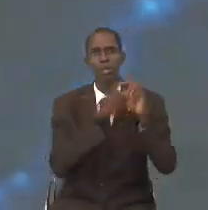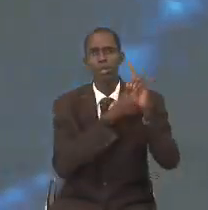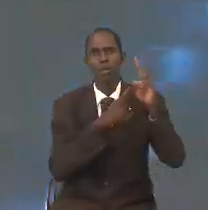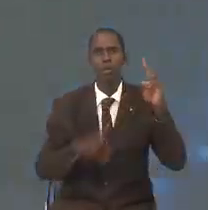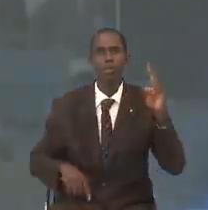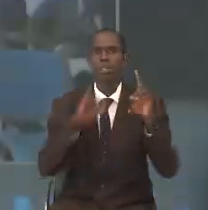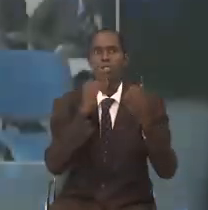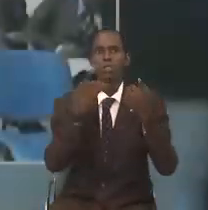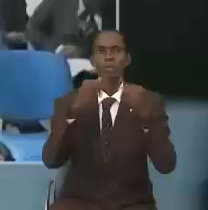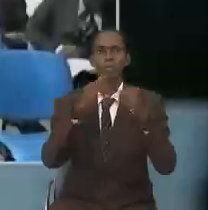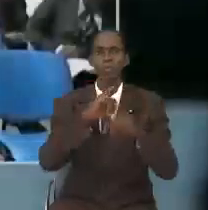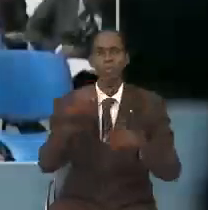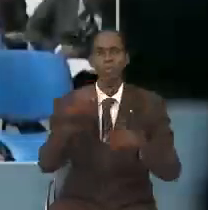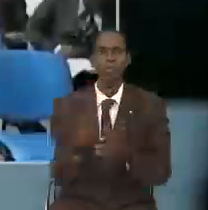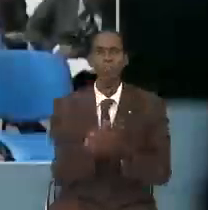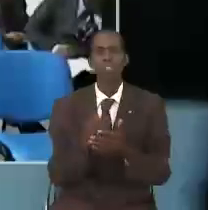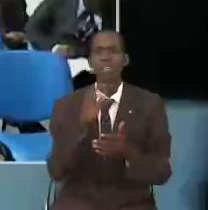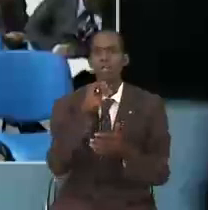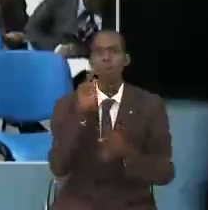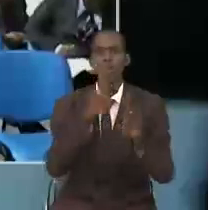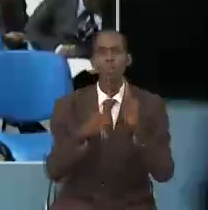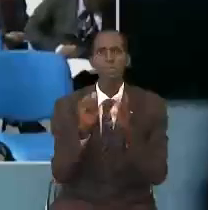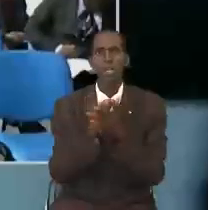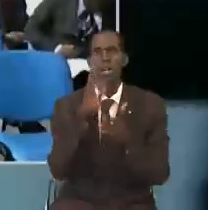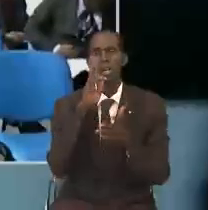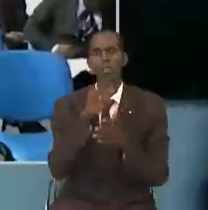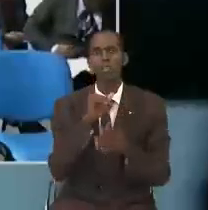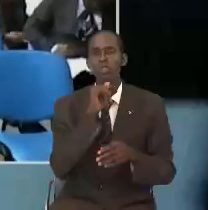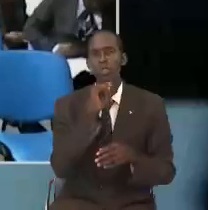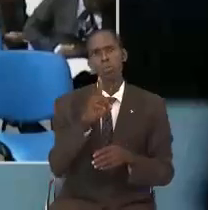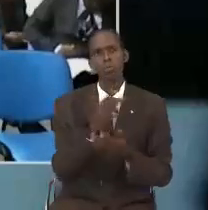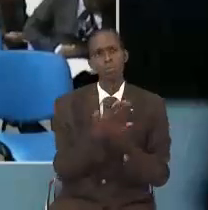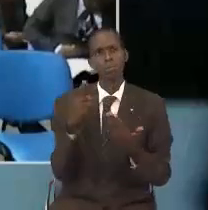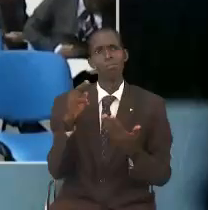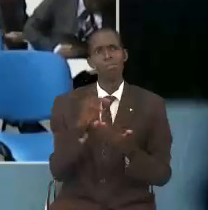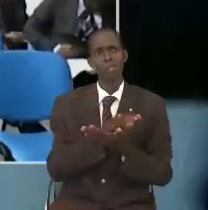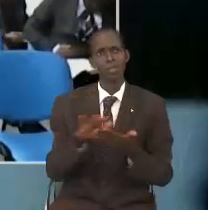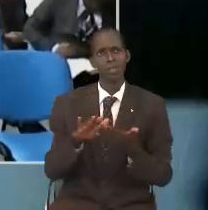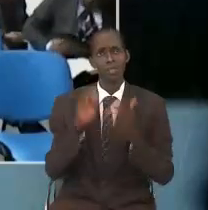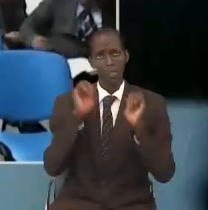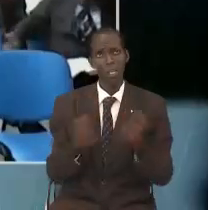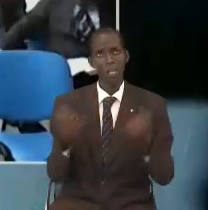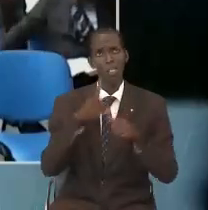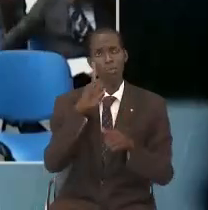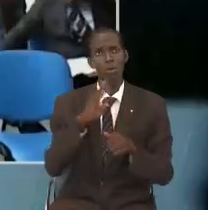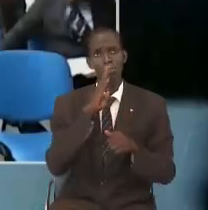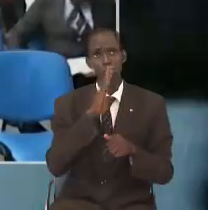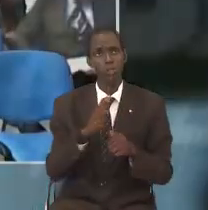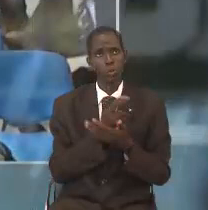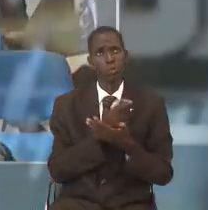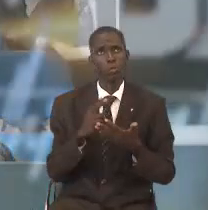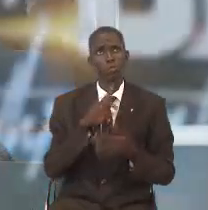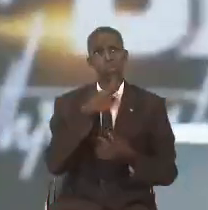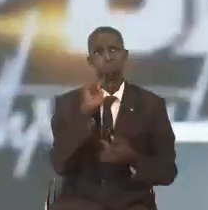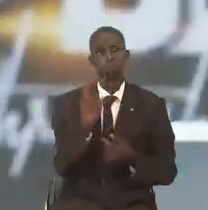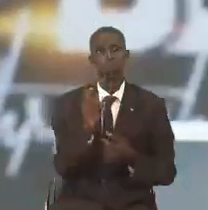are not people who are not sure. Holiness, can anybody be holy? You're so established that you know. If